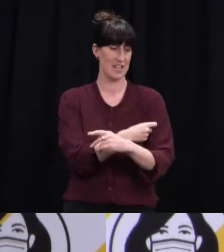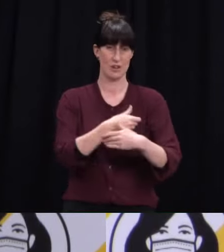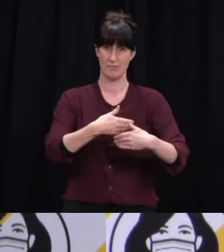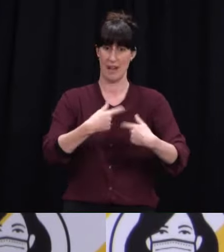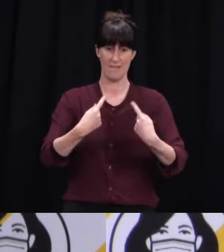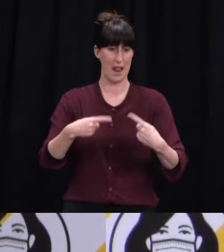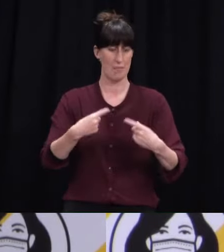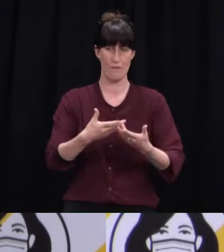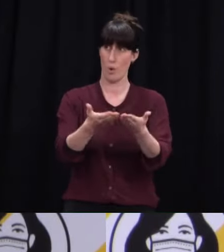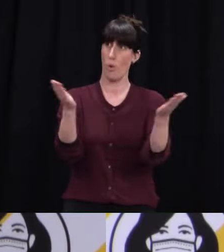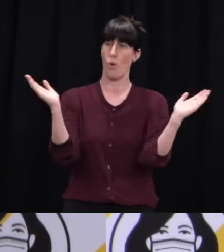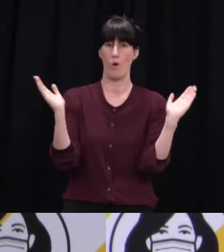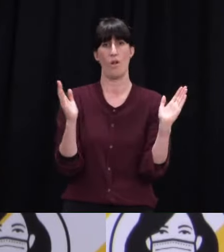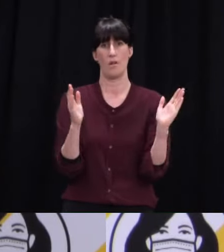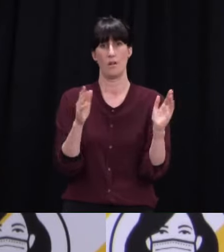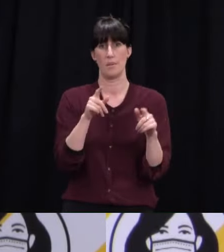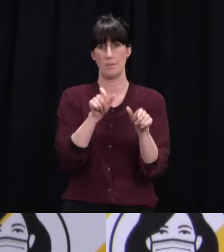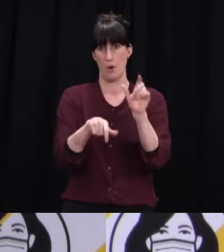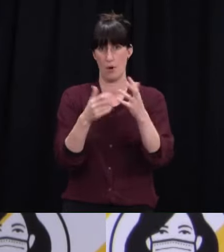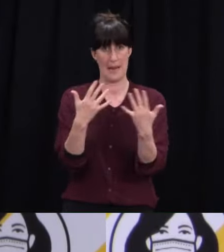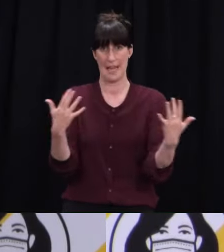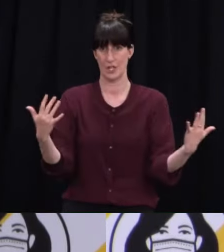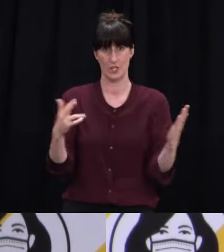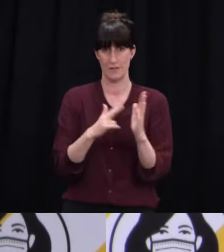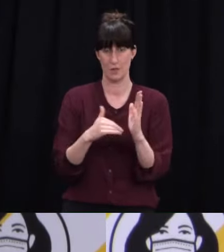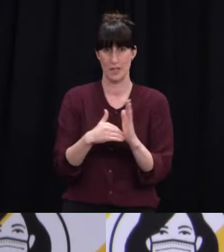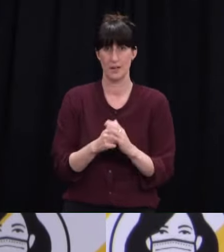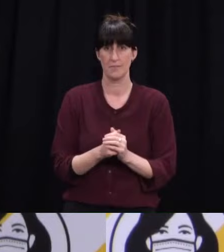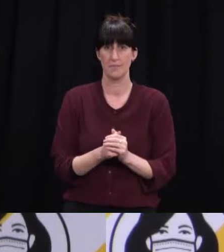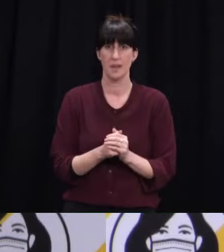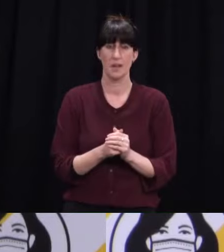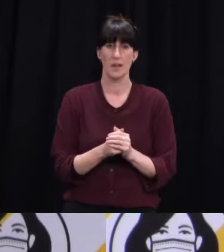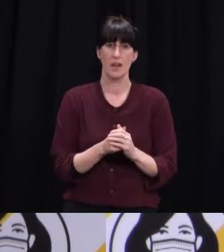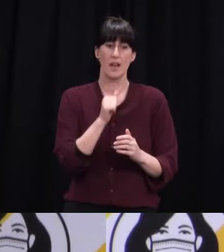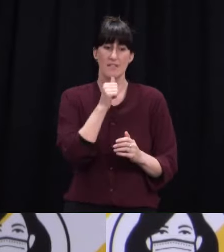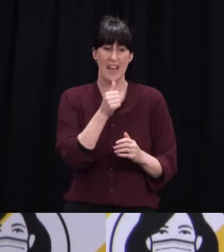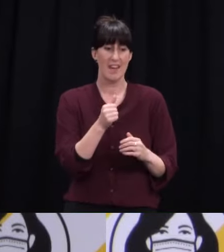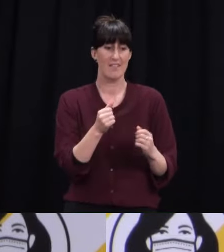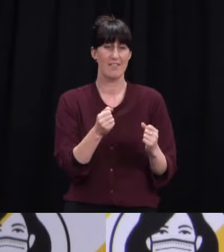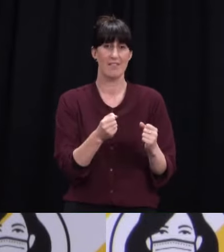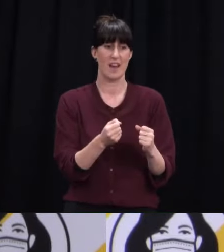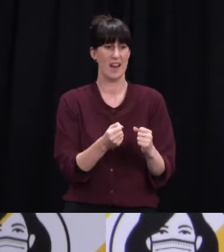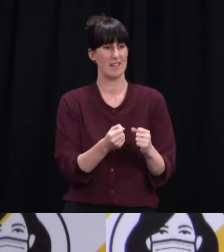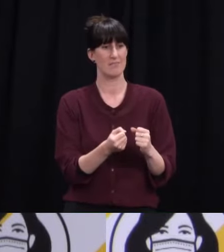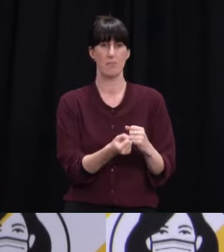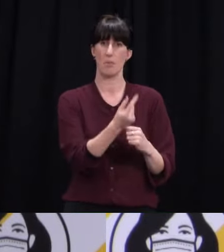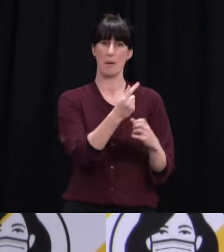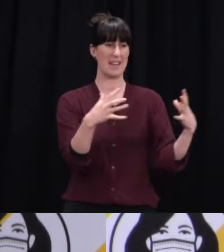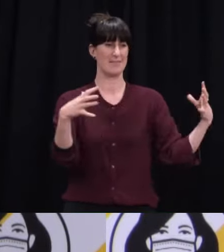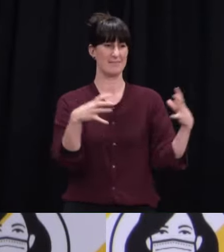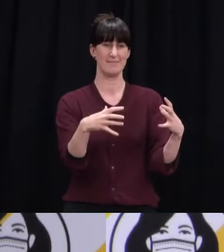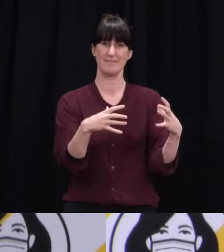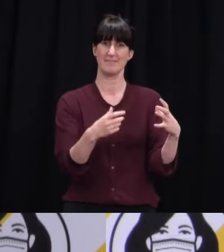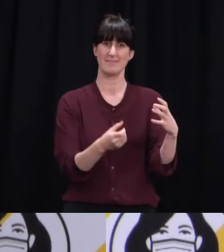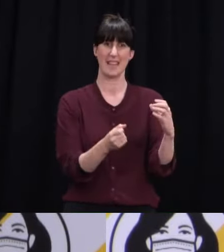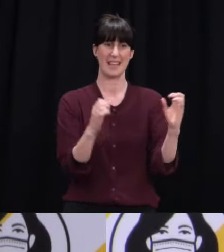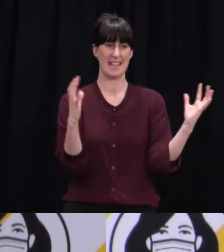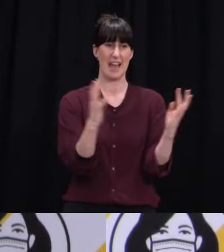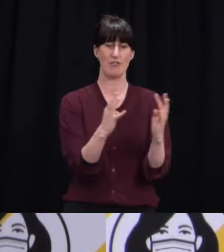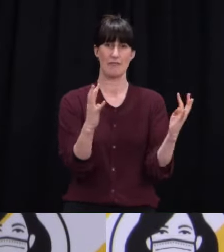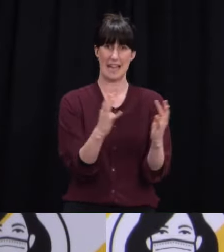those sorts of pop-up events where there are gatherings of people, at such time as those gatherings are able to resume, will be able to